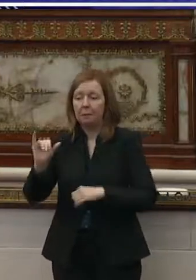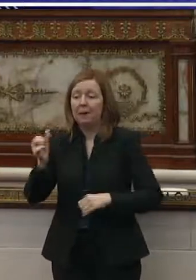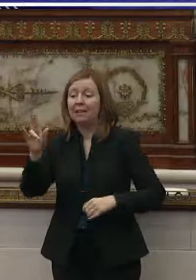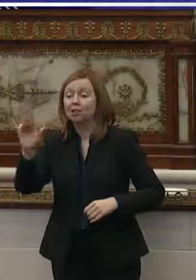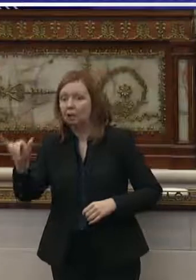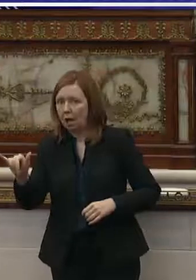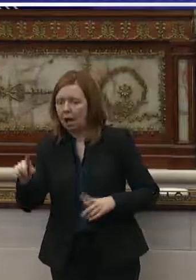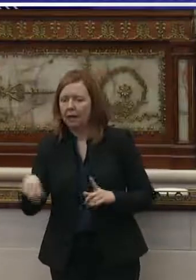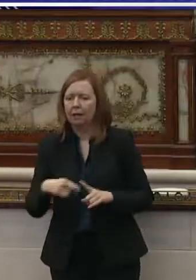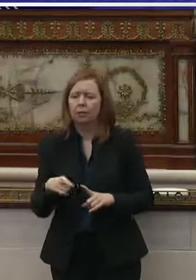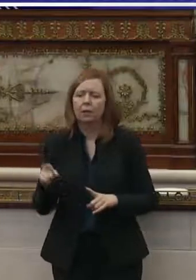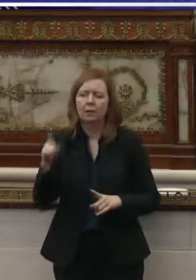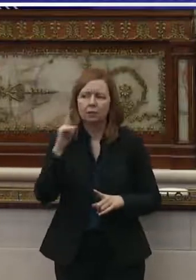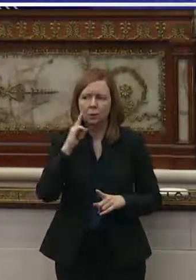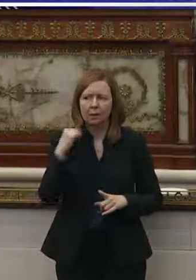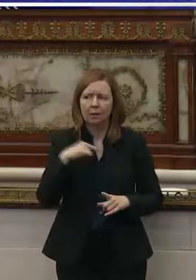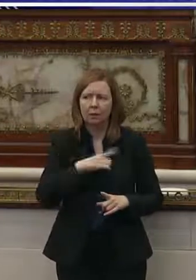think